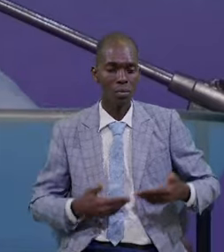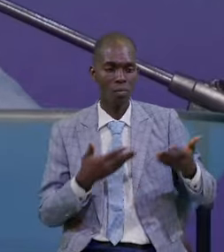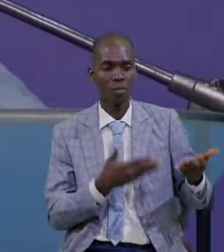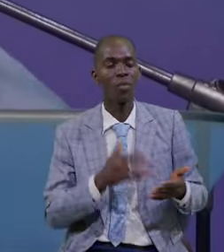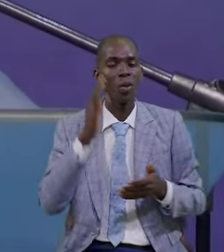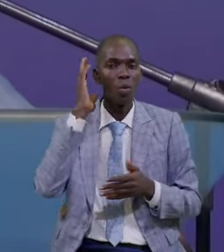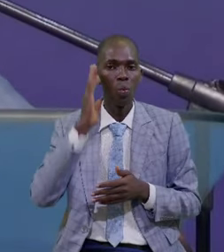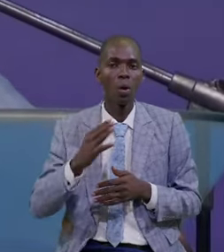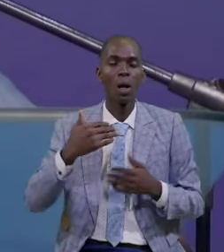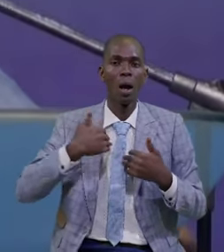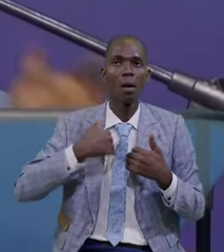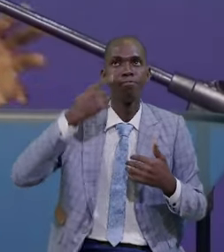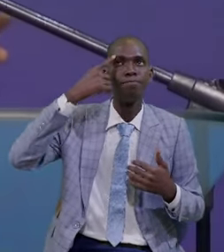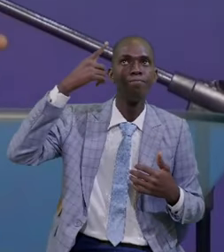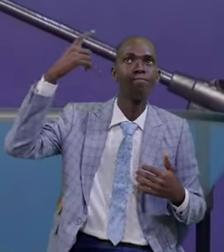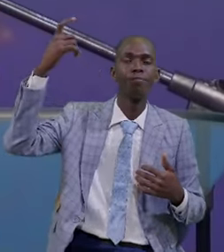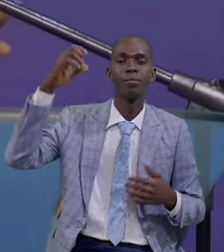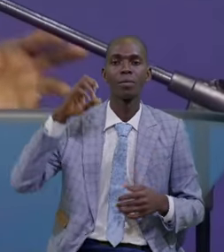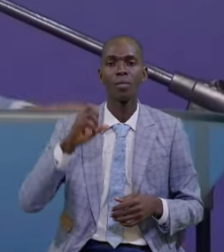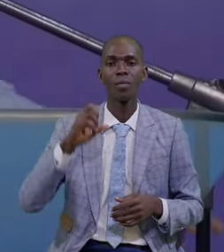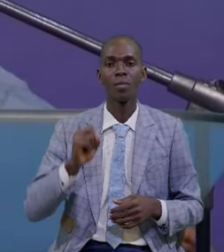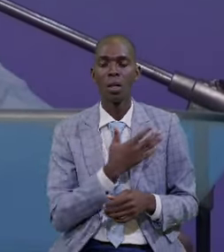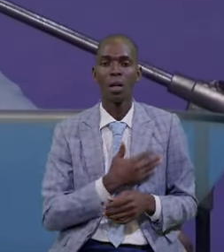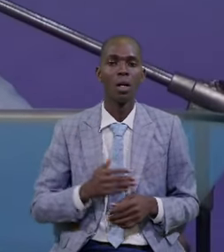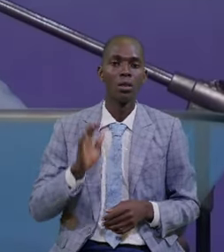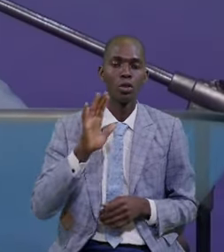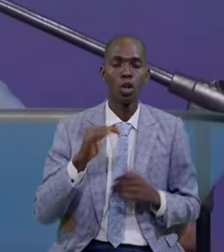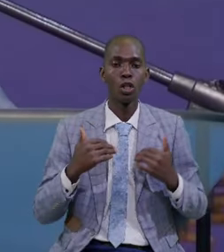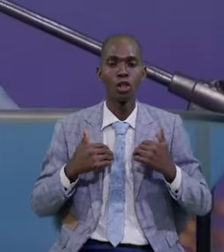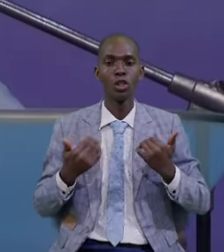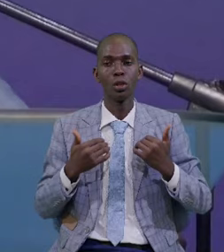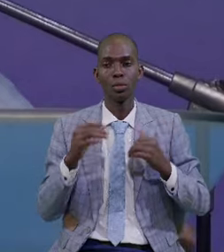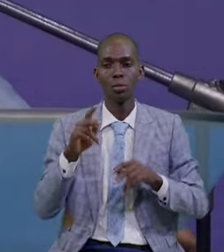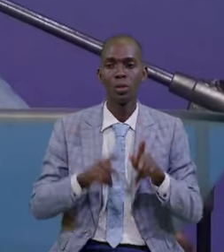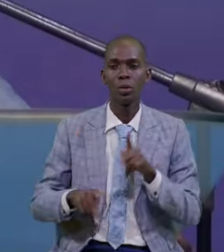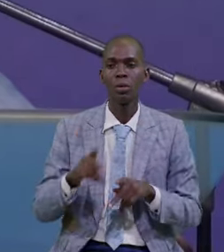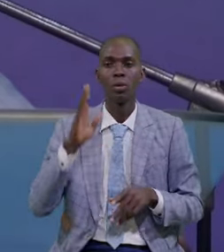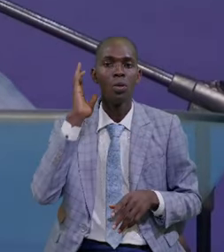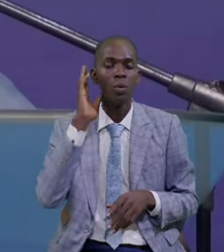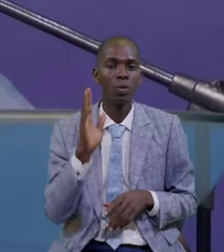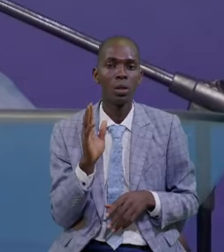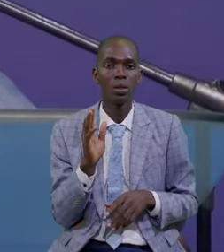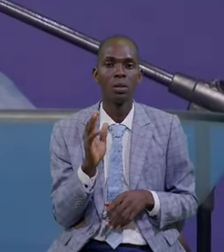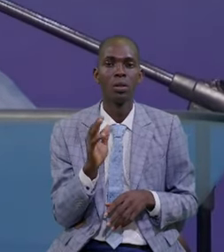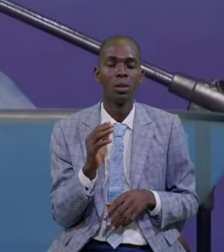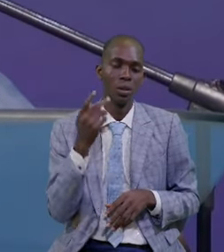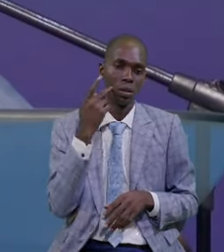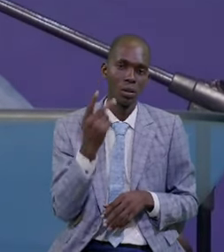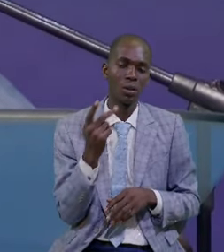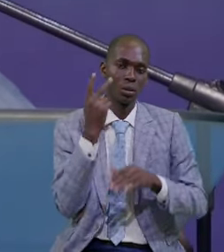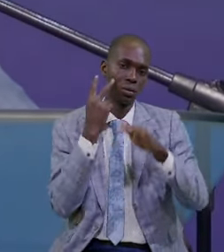dream dreams. And your young men, the flesh, shall see visions.